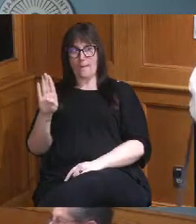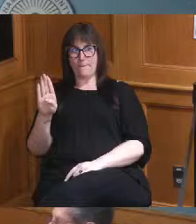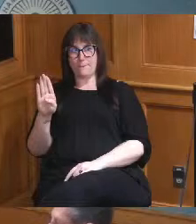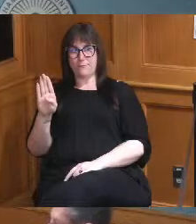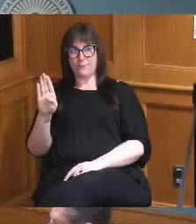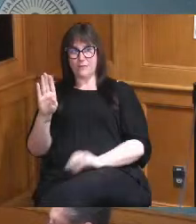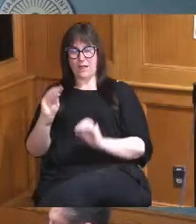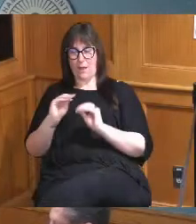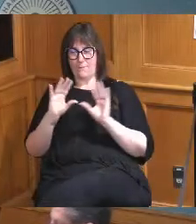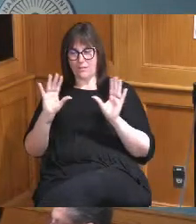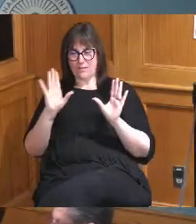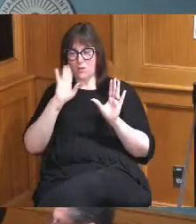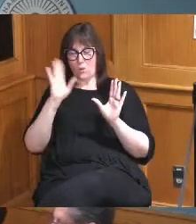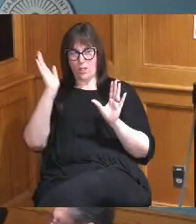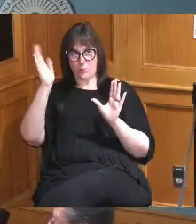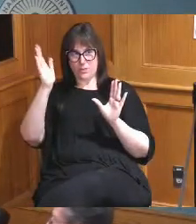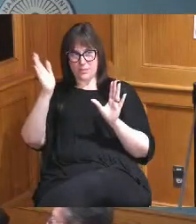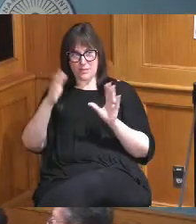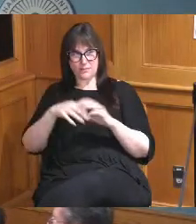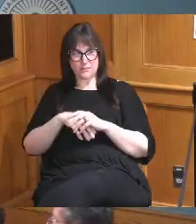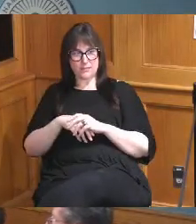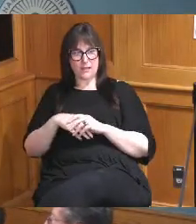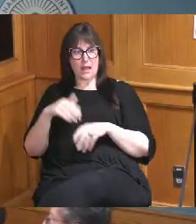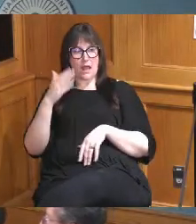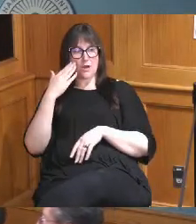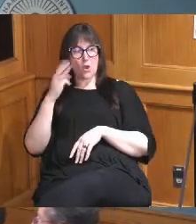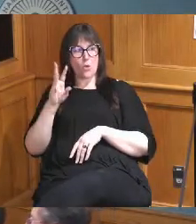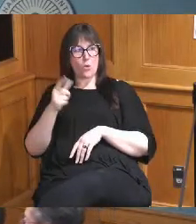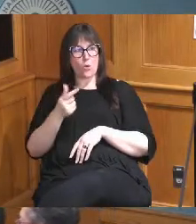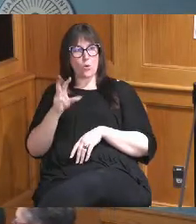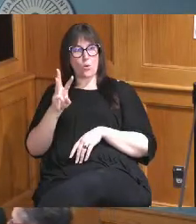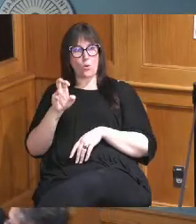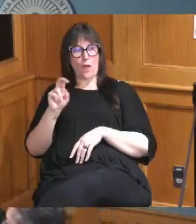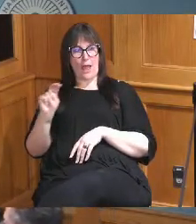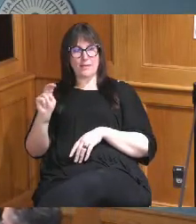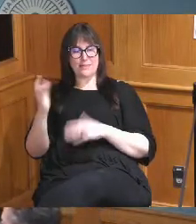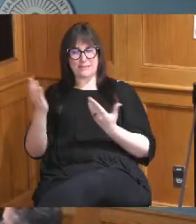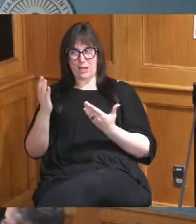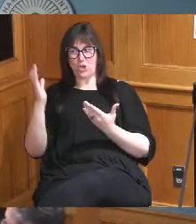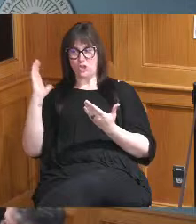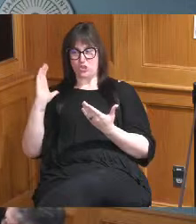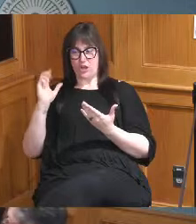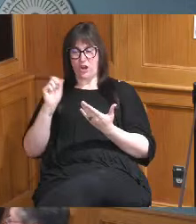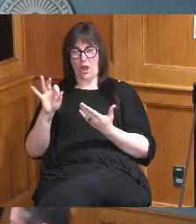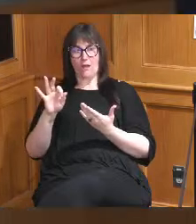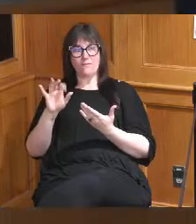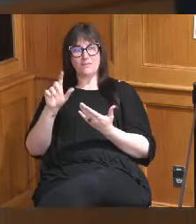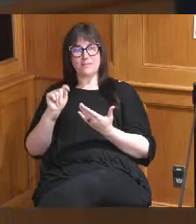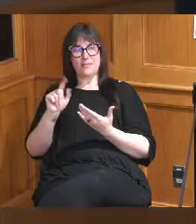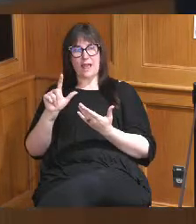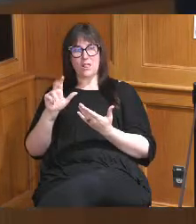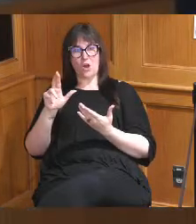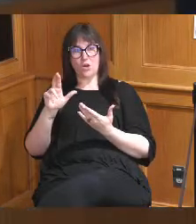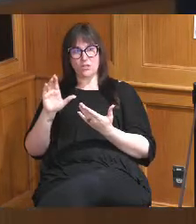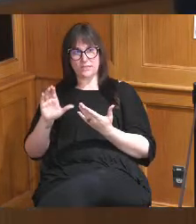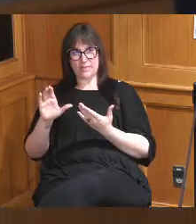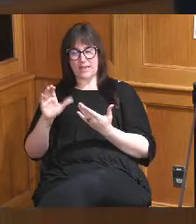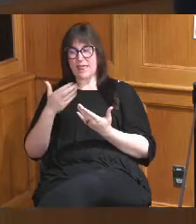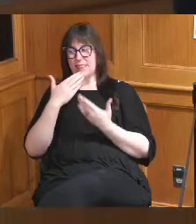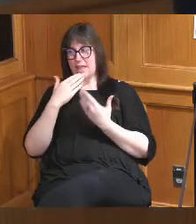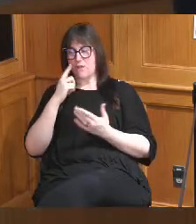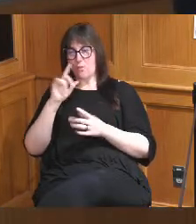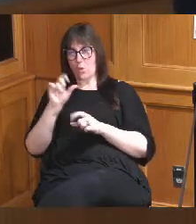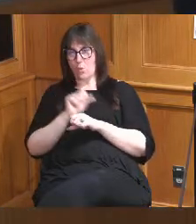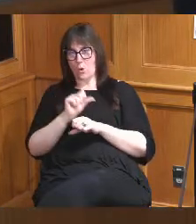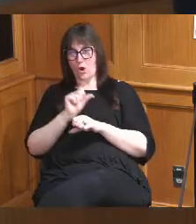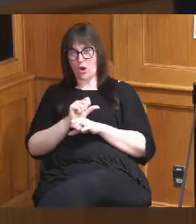the Assistant County Administrator. I know that Gwen McFarland is here. She is the chair of the TLRC. Thank you, Gwen, for being here and for your work.